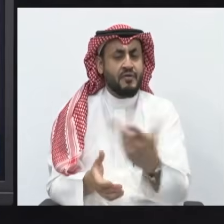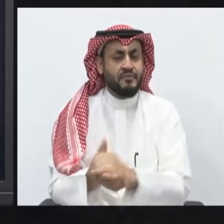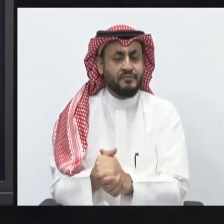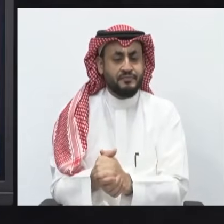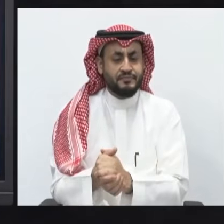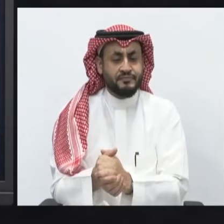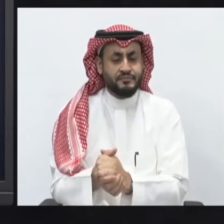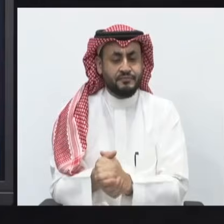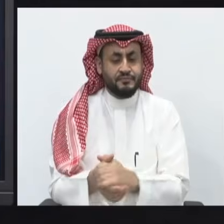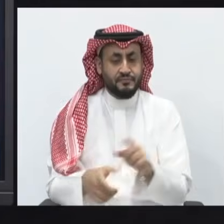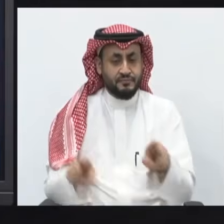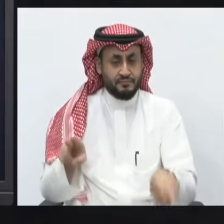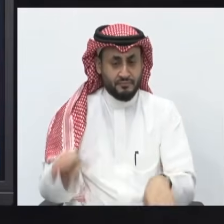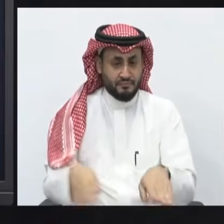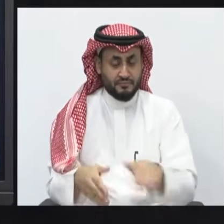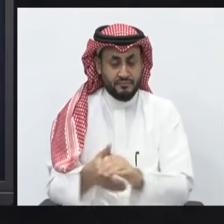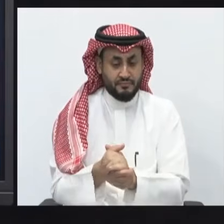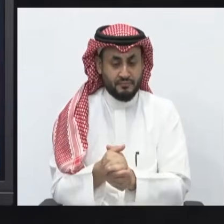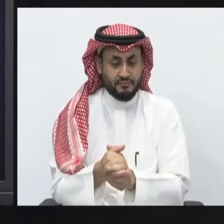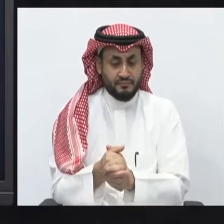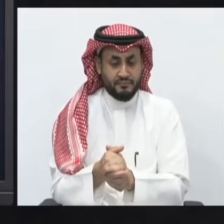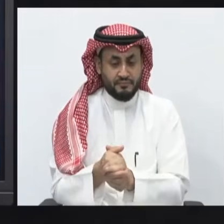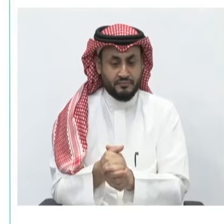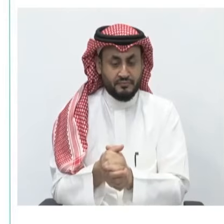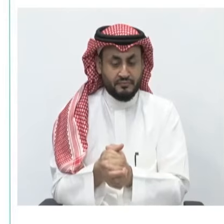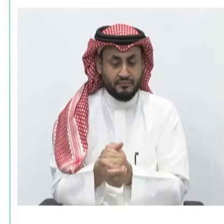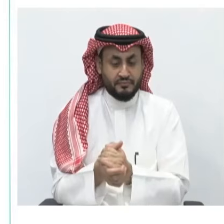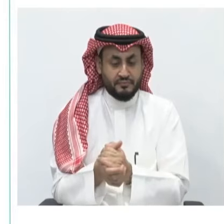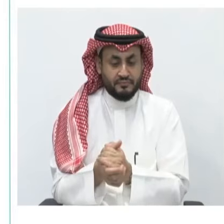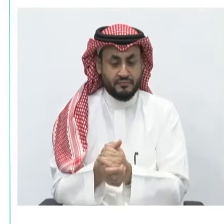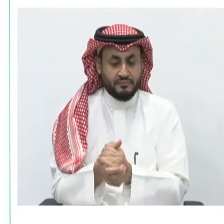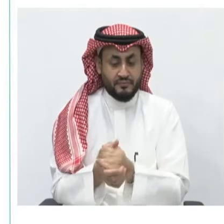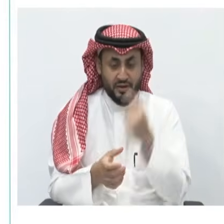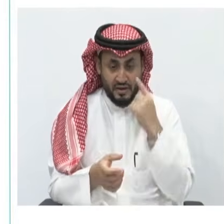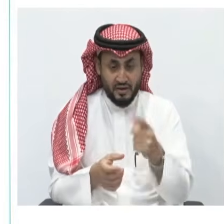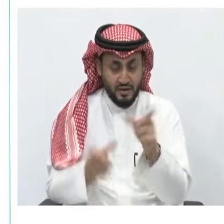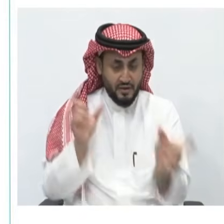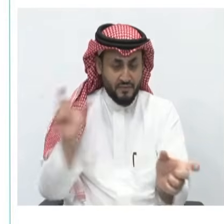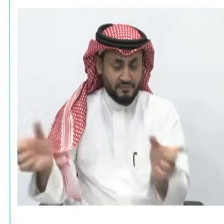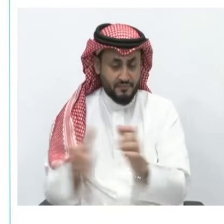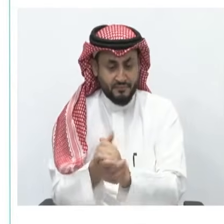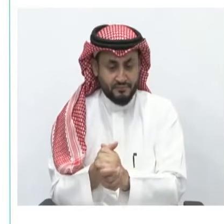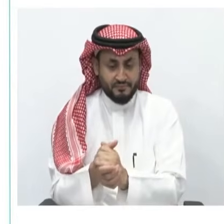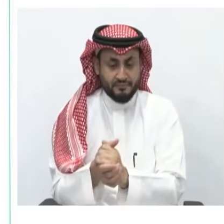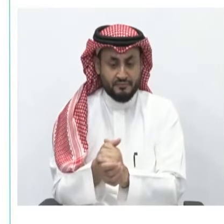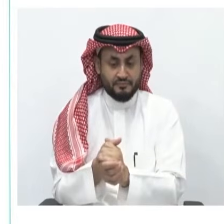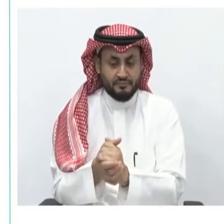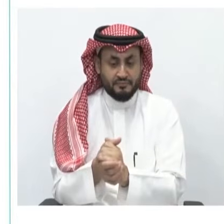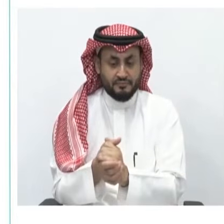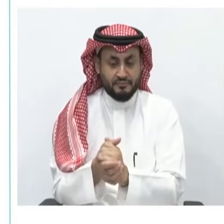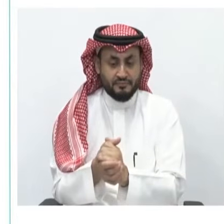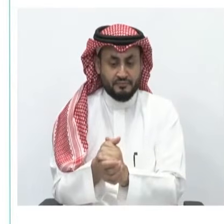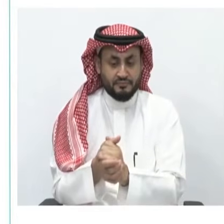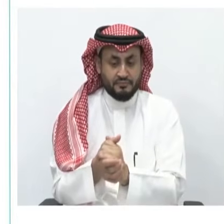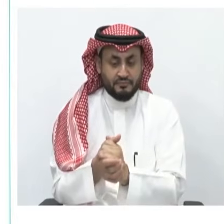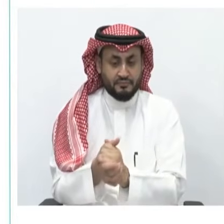Yes, 1 and 2. So I will put it here or here. Yes, here.